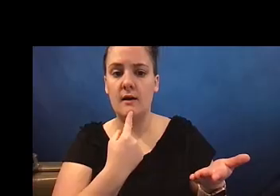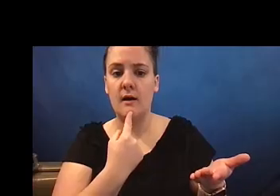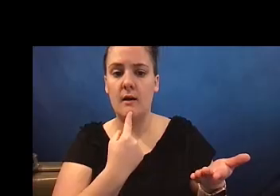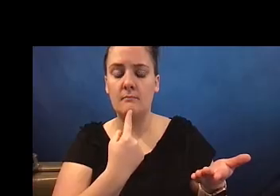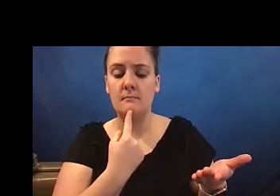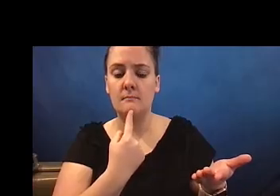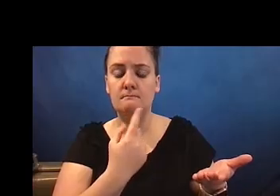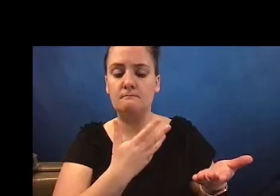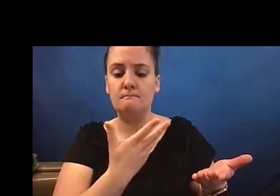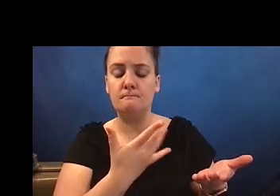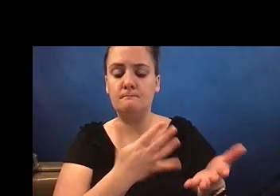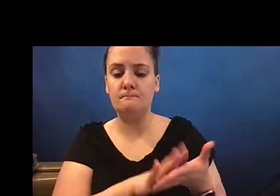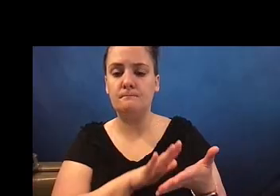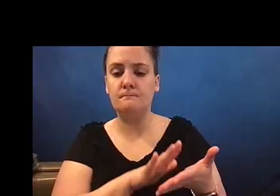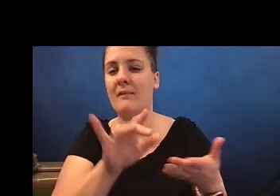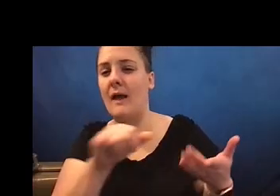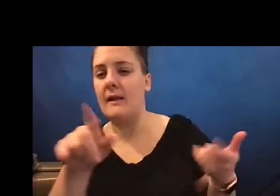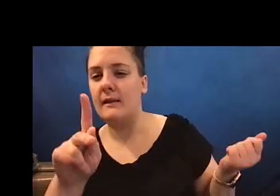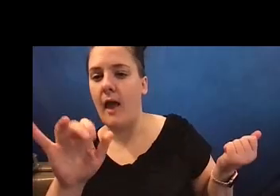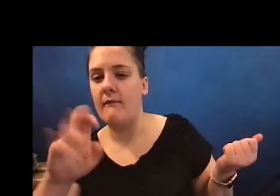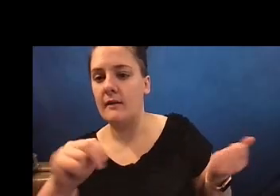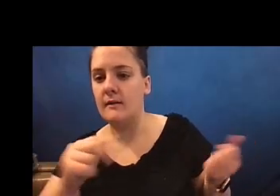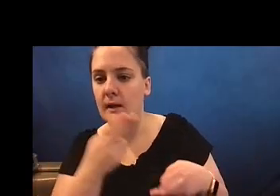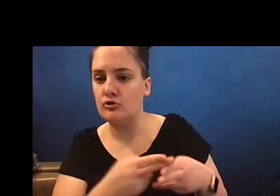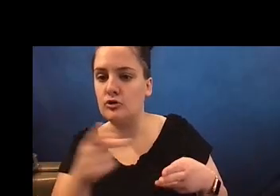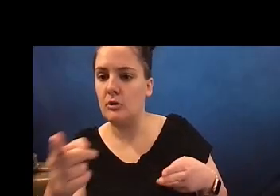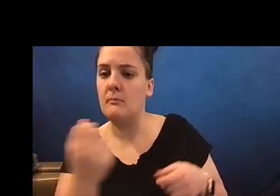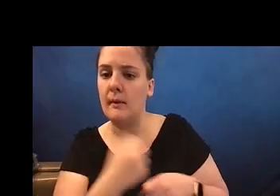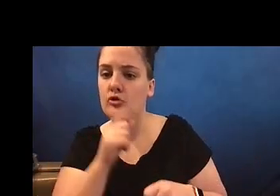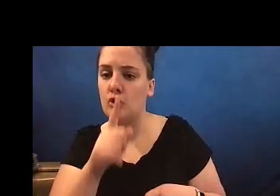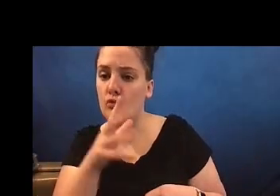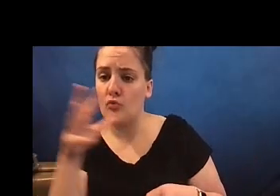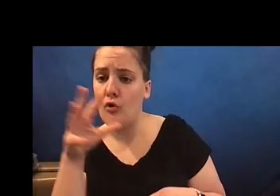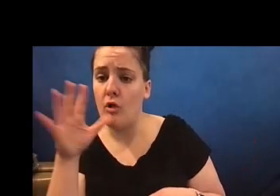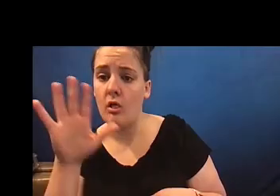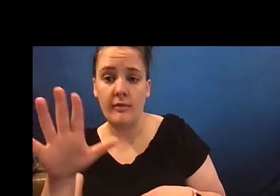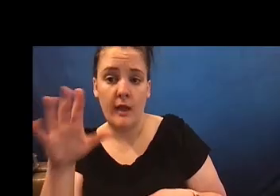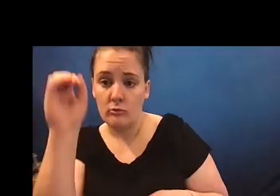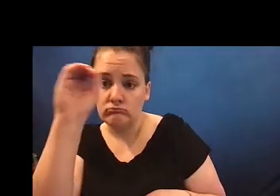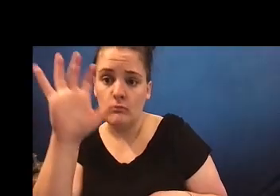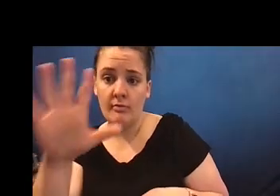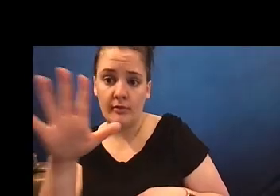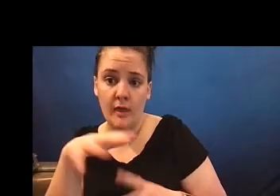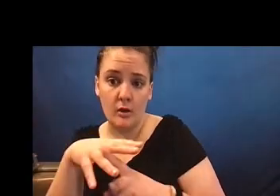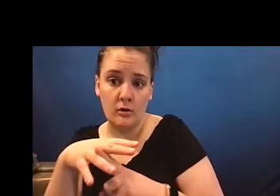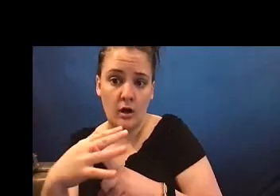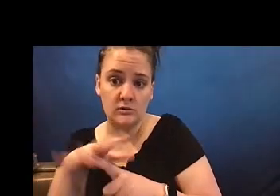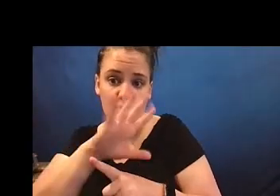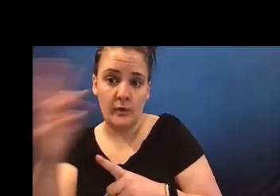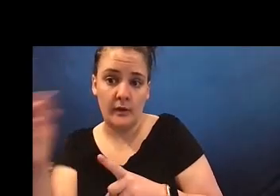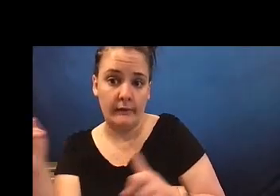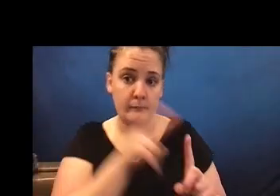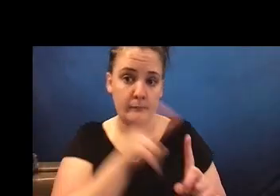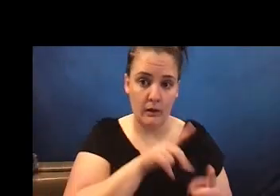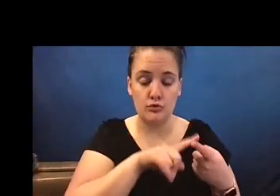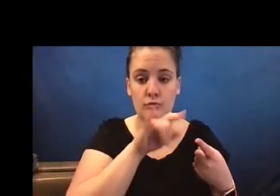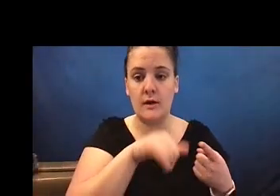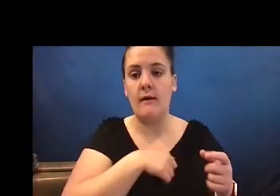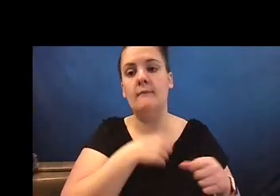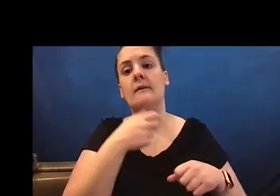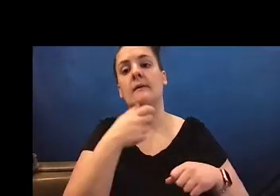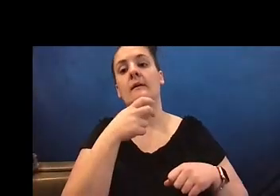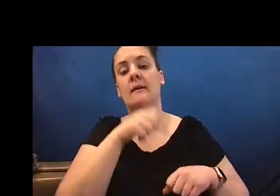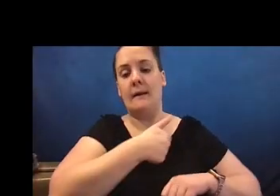make sure that the rural voice is really injected into the operationalization, the implementation of this grant,